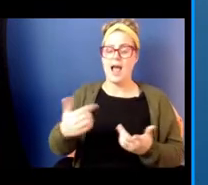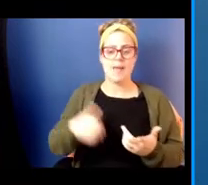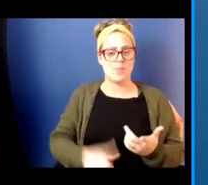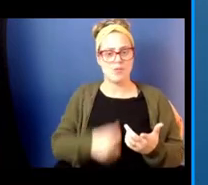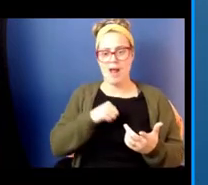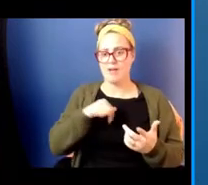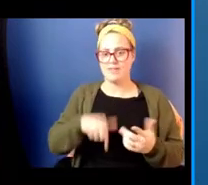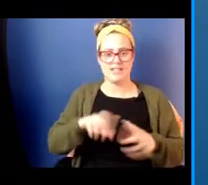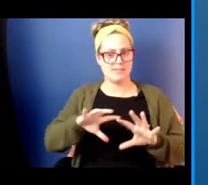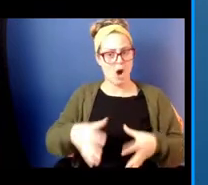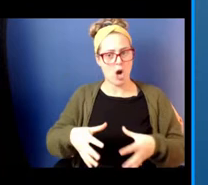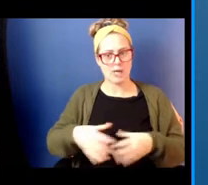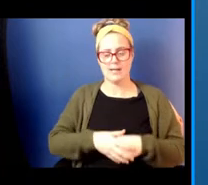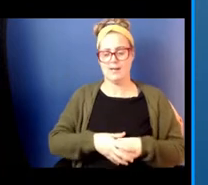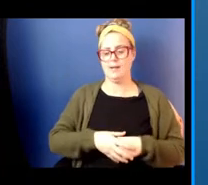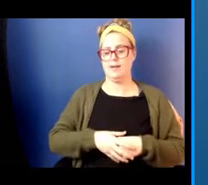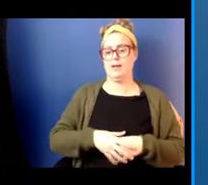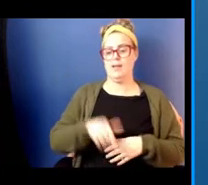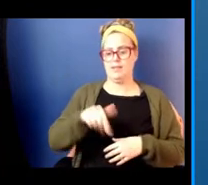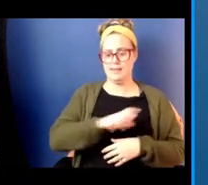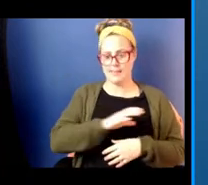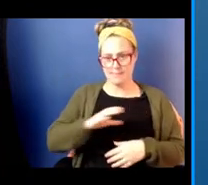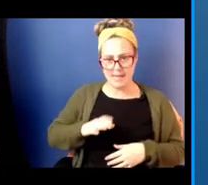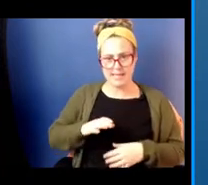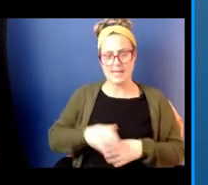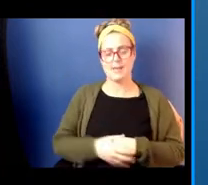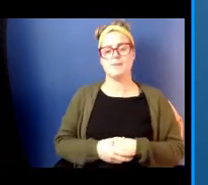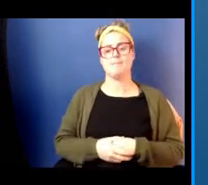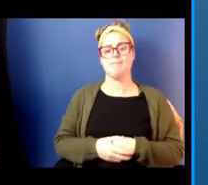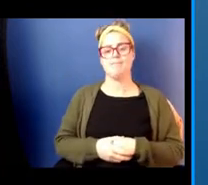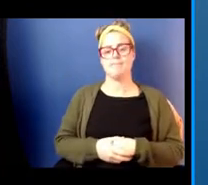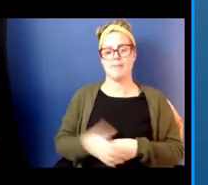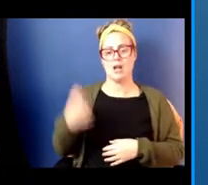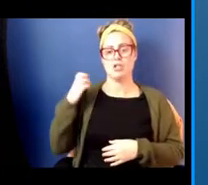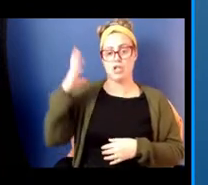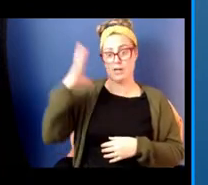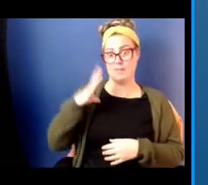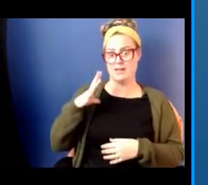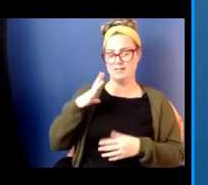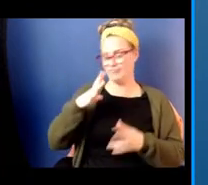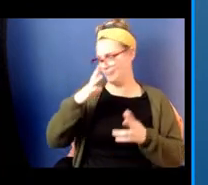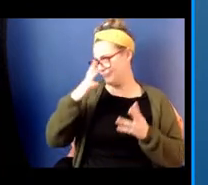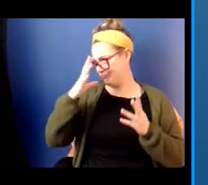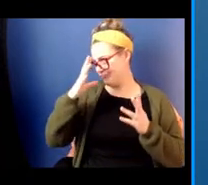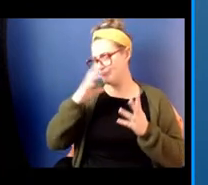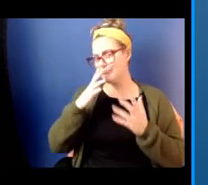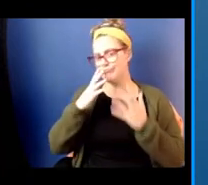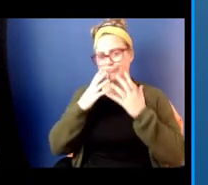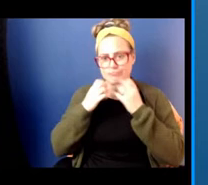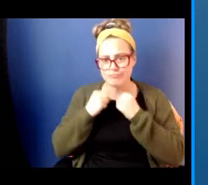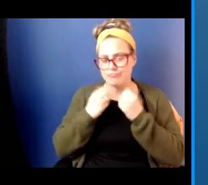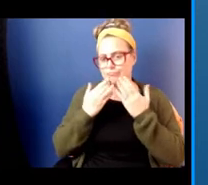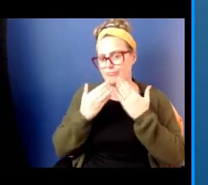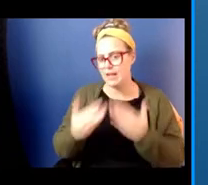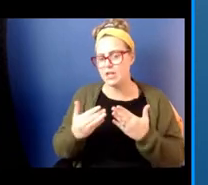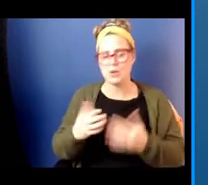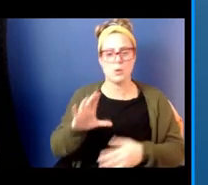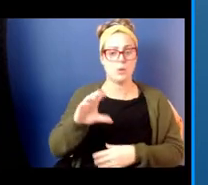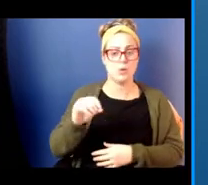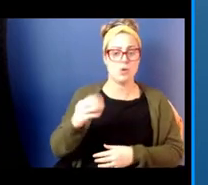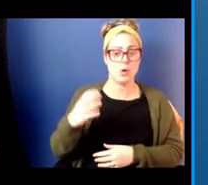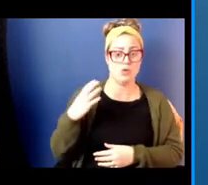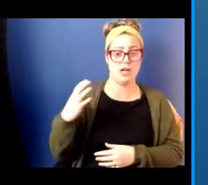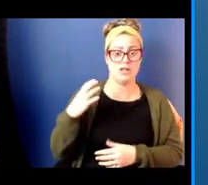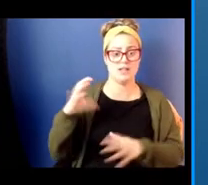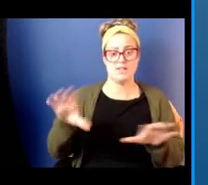committee uh of our chairman of our co-chairs who have done just such incredible work uh